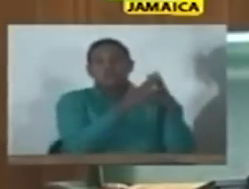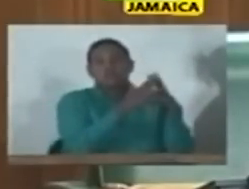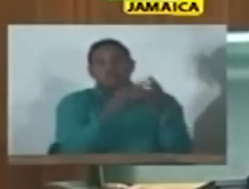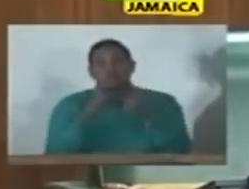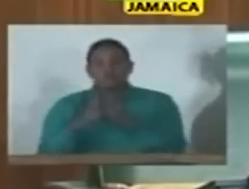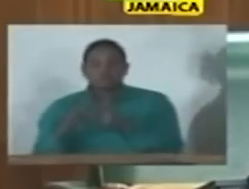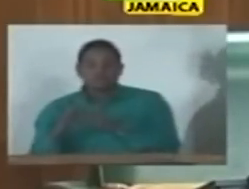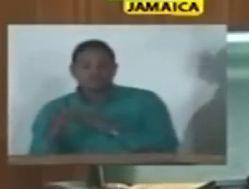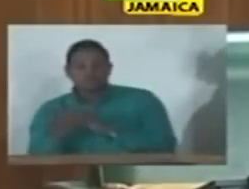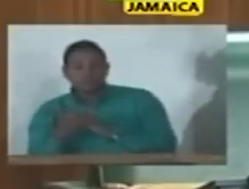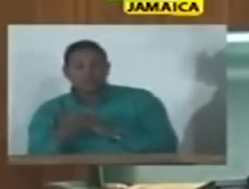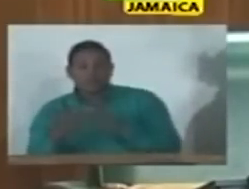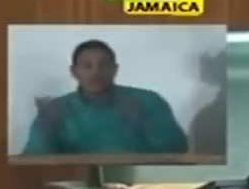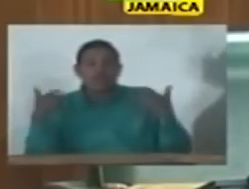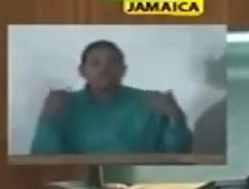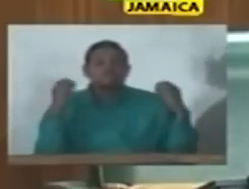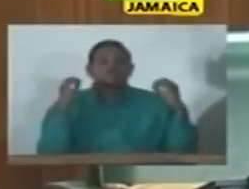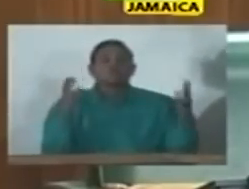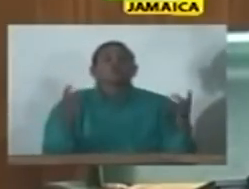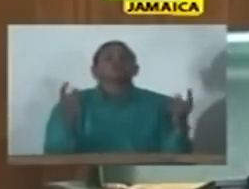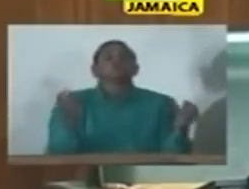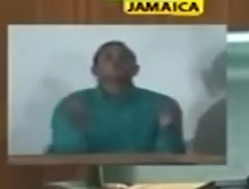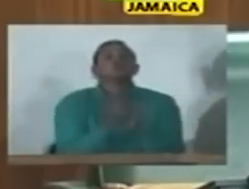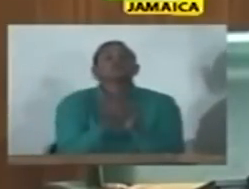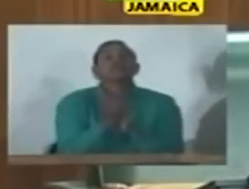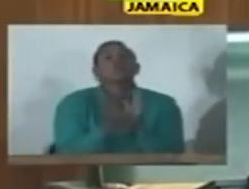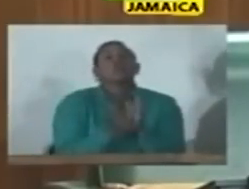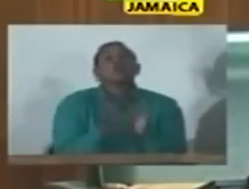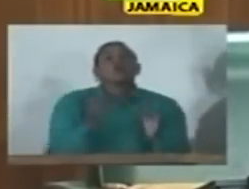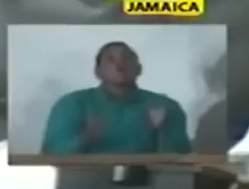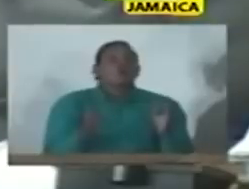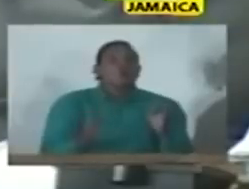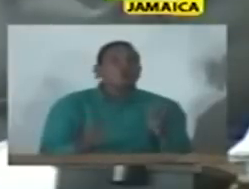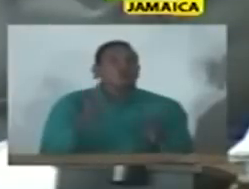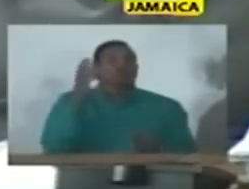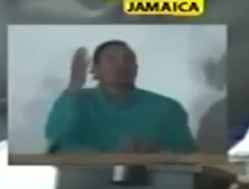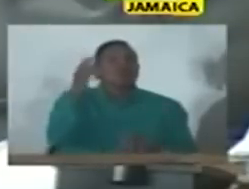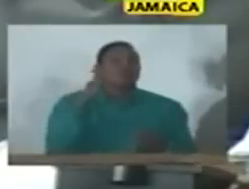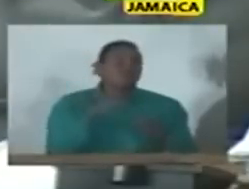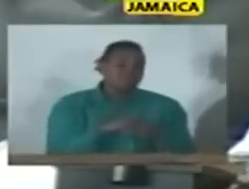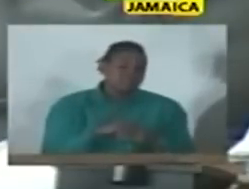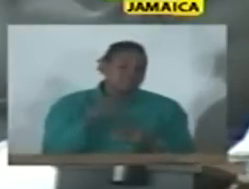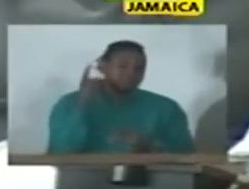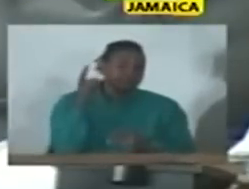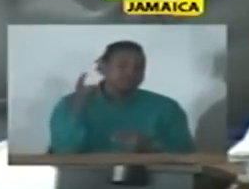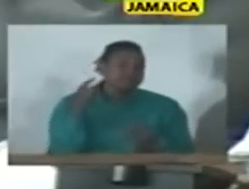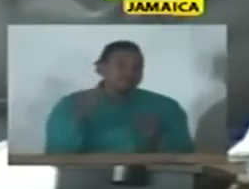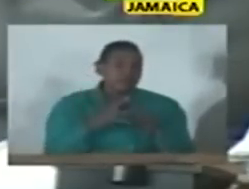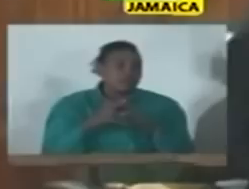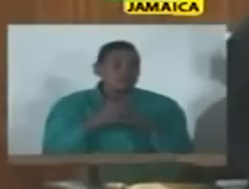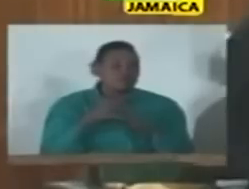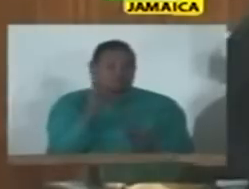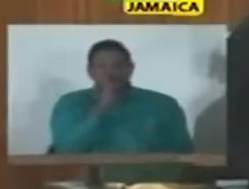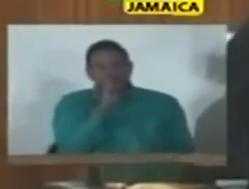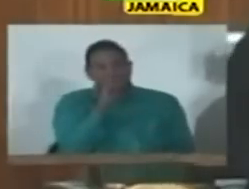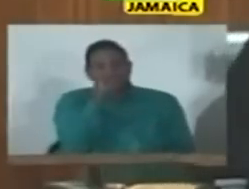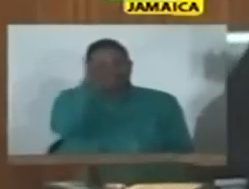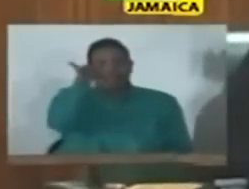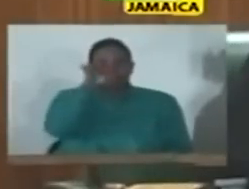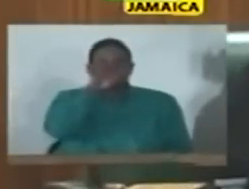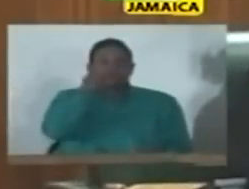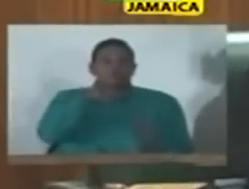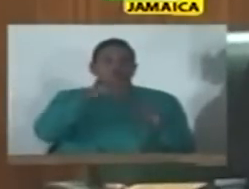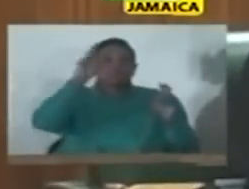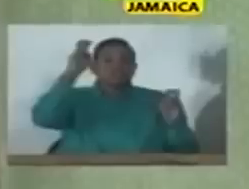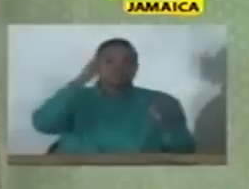has nothing to do with the legal issue pending in the United States of America. Sorry,